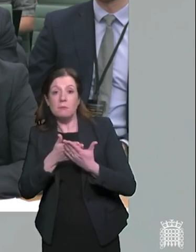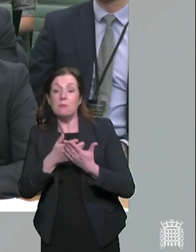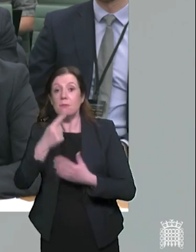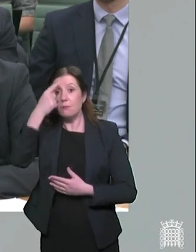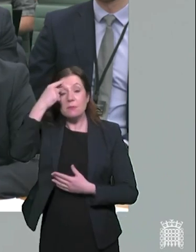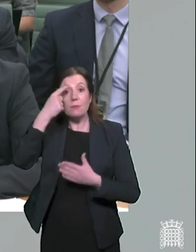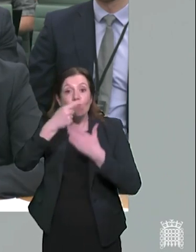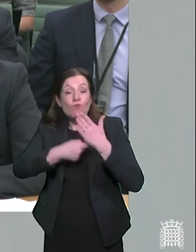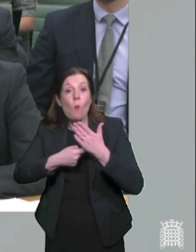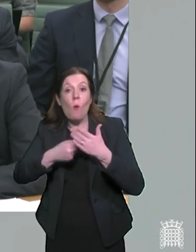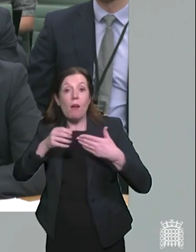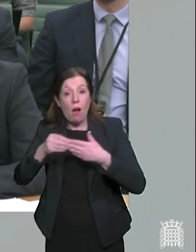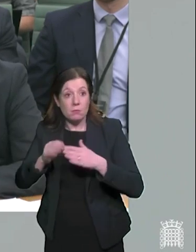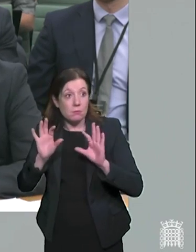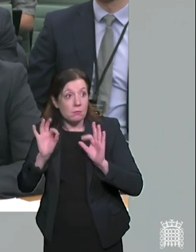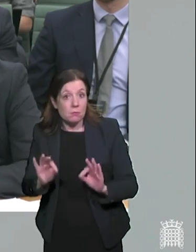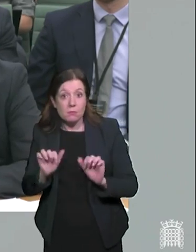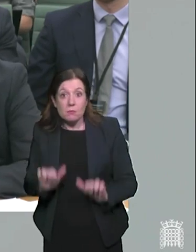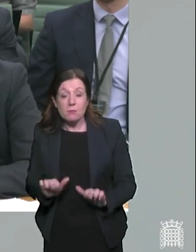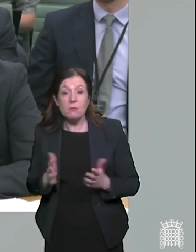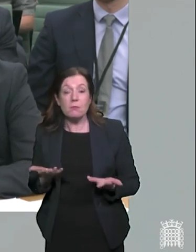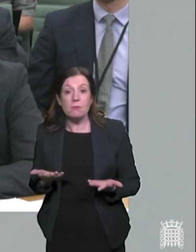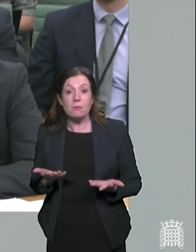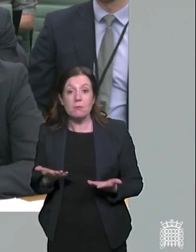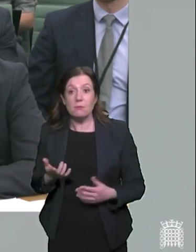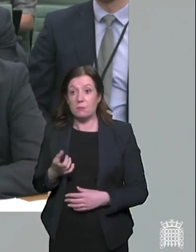think that your point just now was